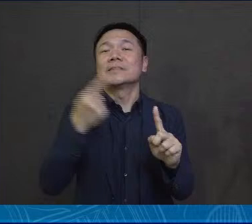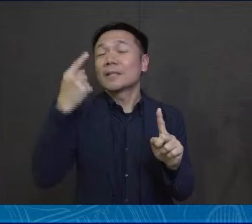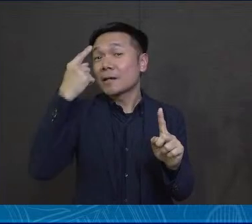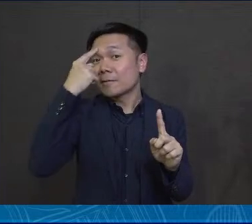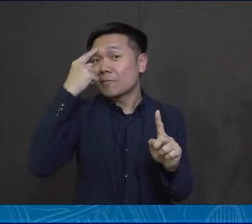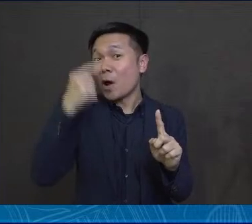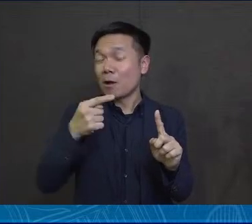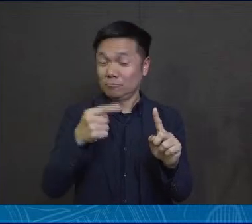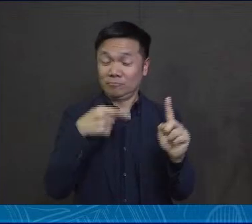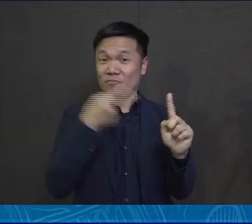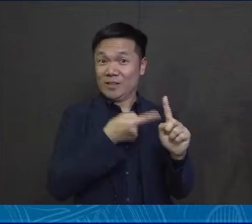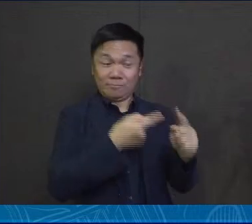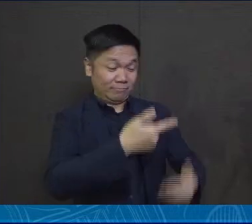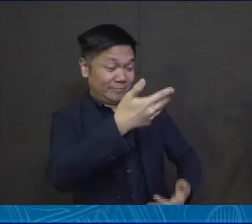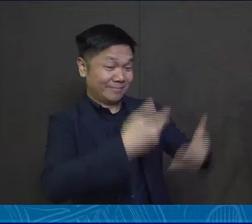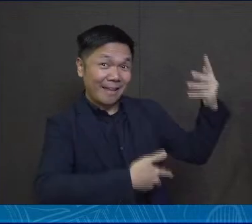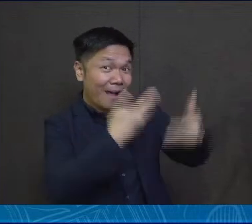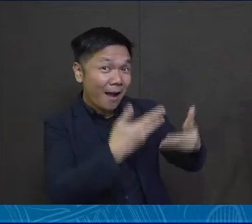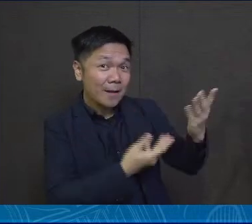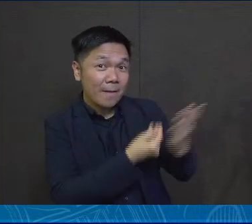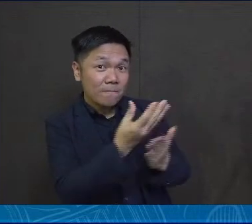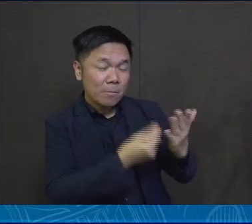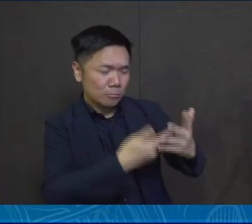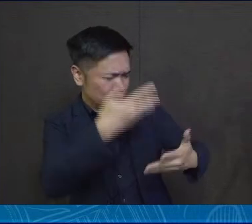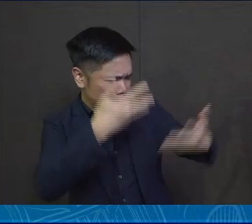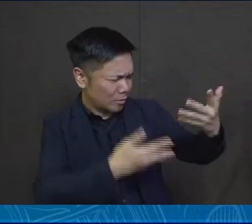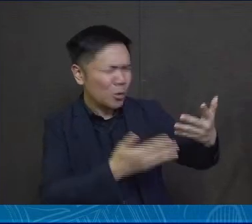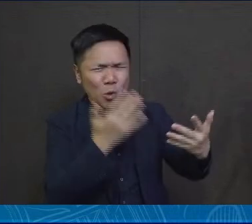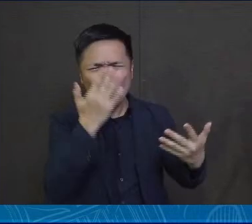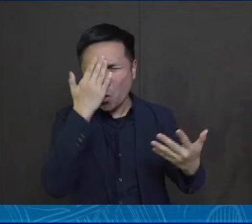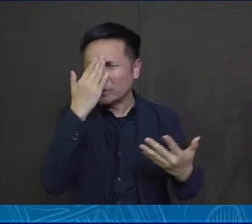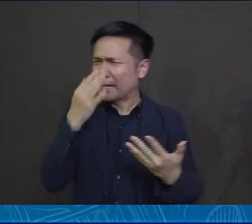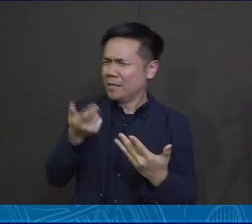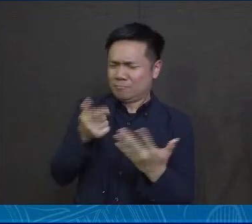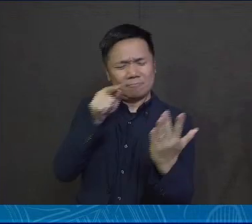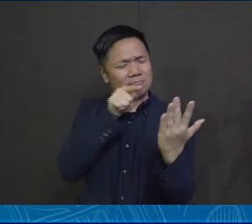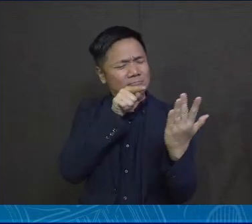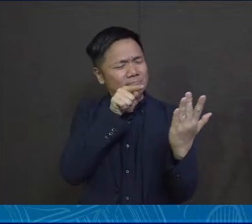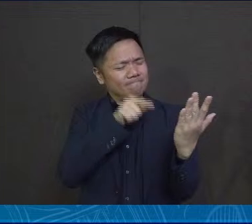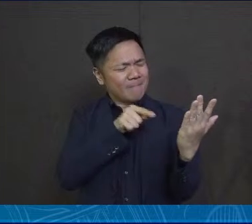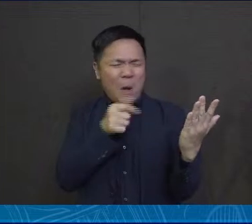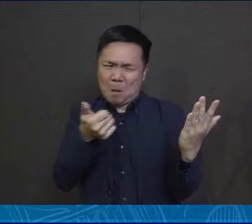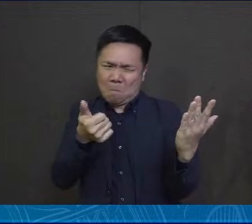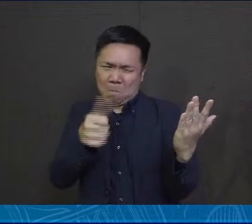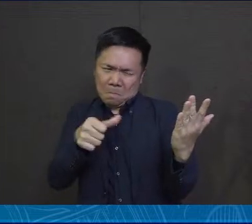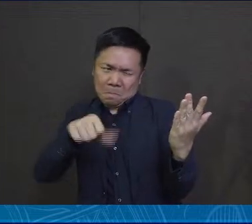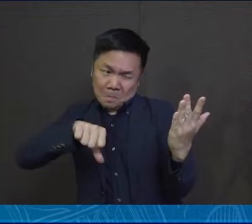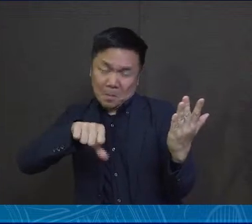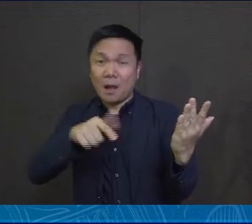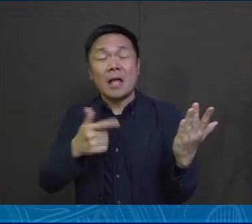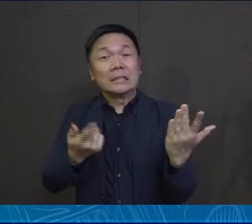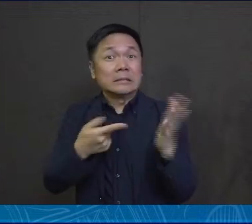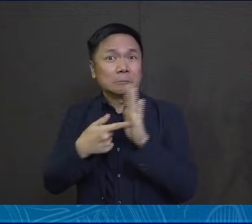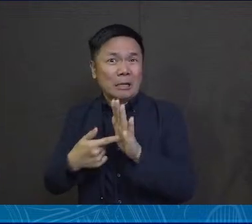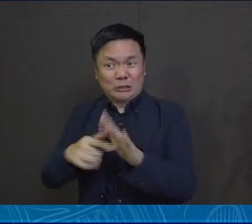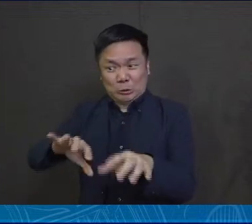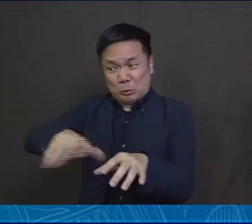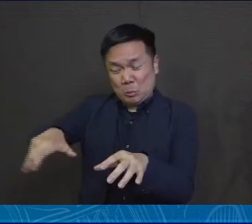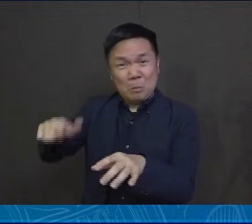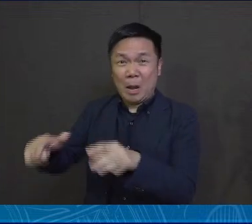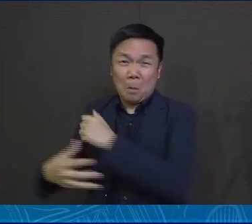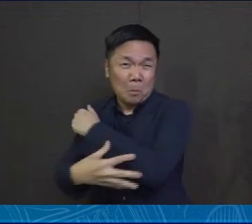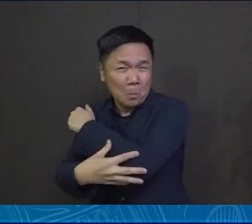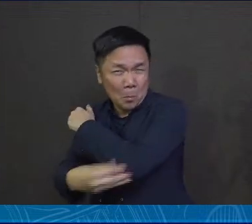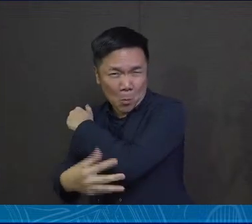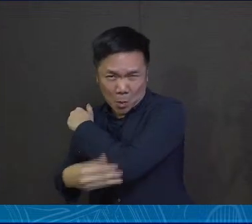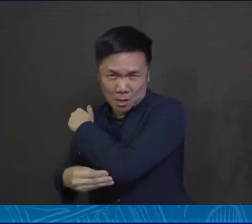be used to perform cost-benefit analysis, particularly in regions facing fiscal constraints. And that